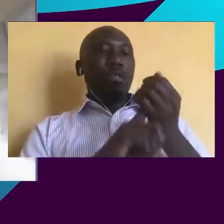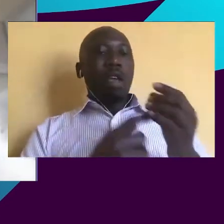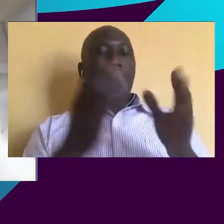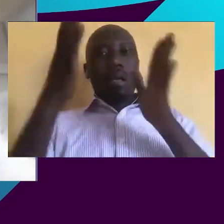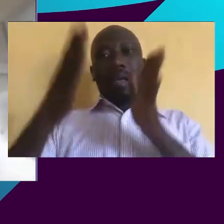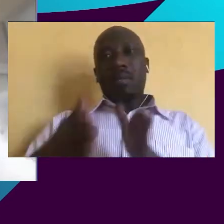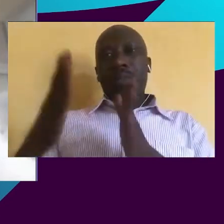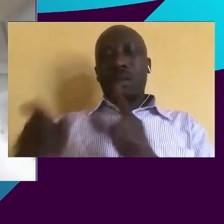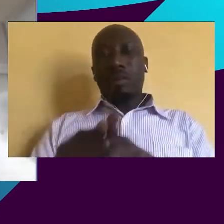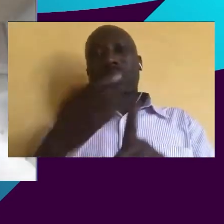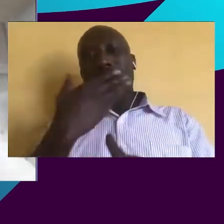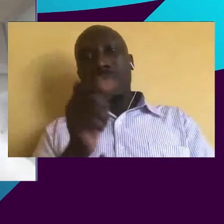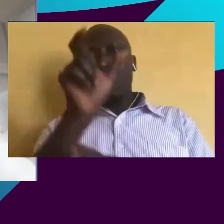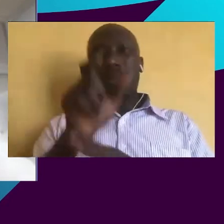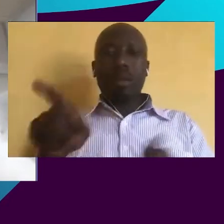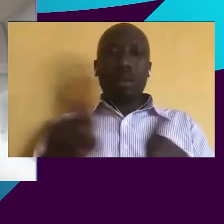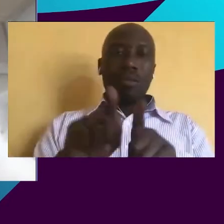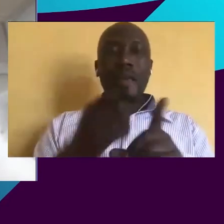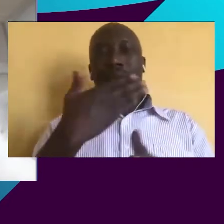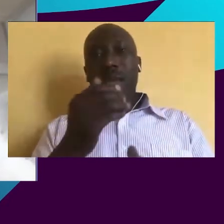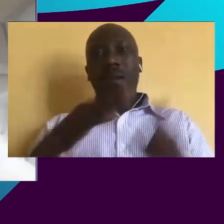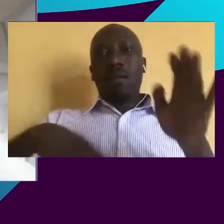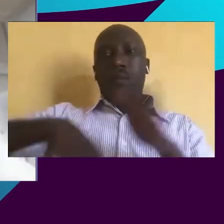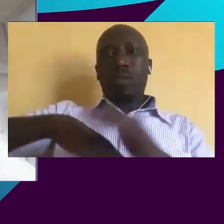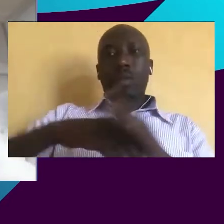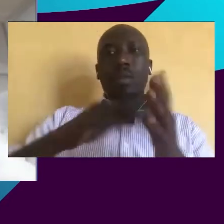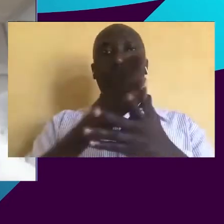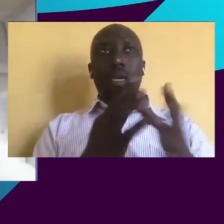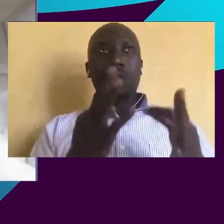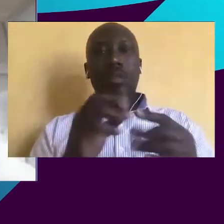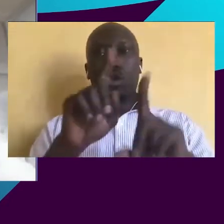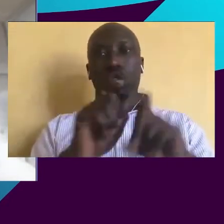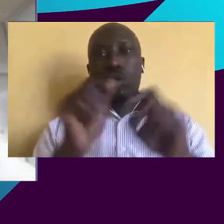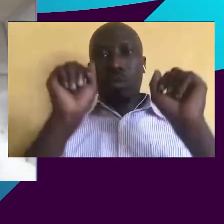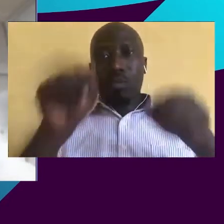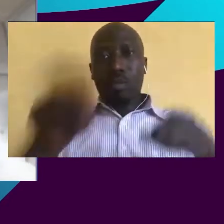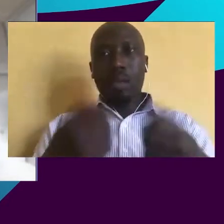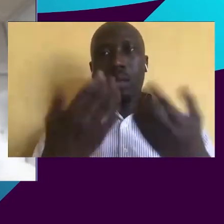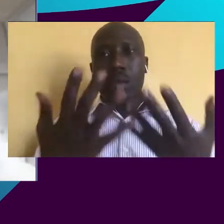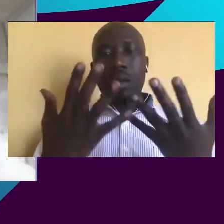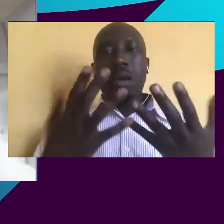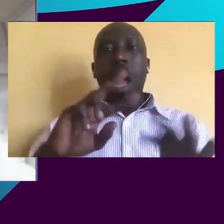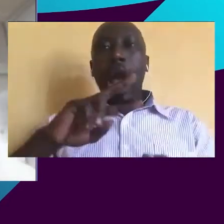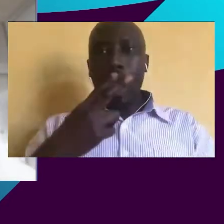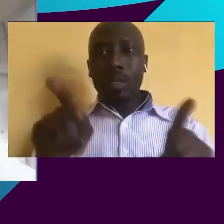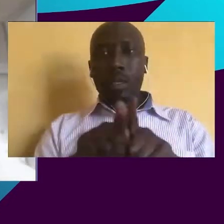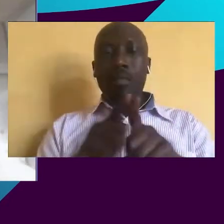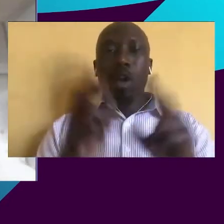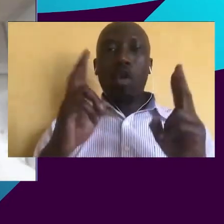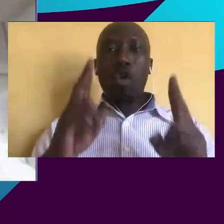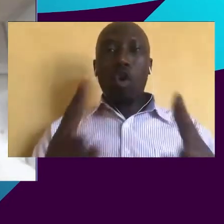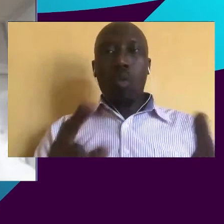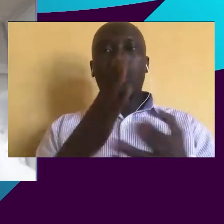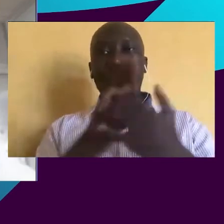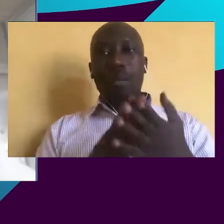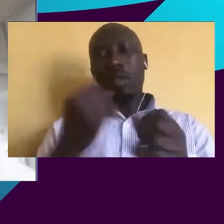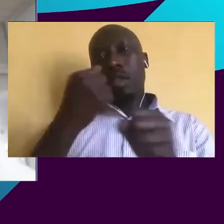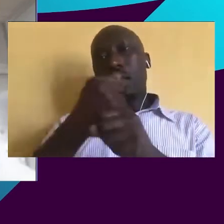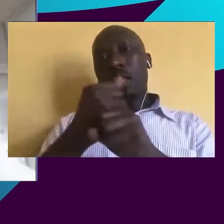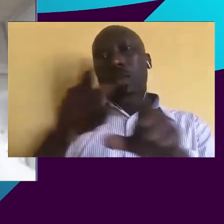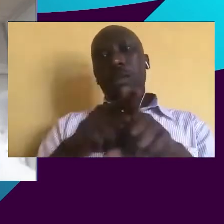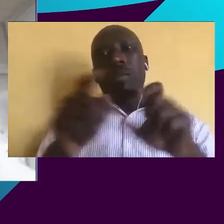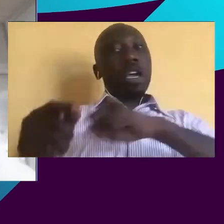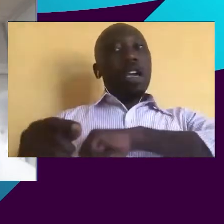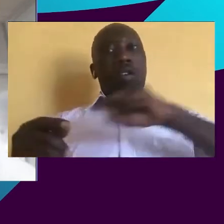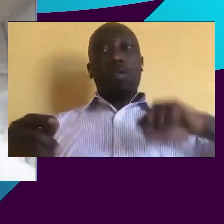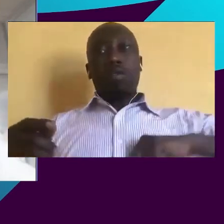they better footballers? Those are some of the questions that we are going to answer, as we hope that some of these girls and women who participate in